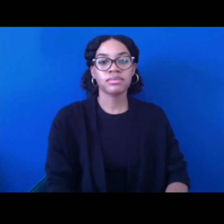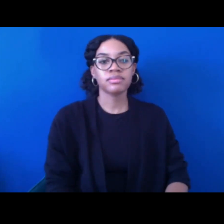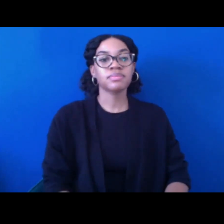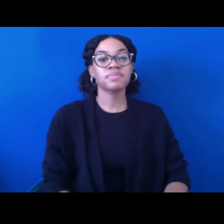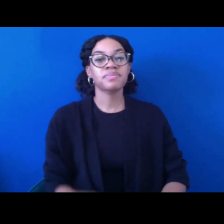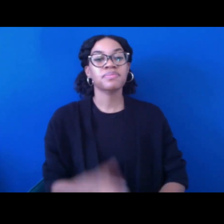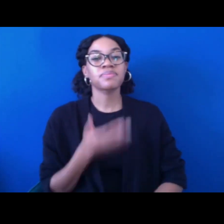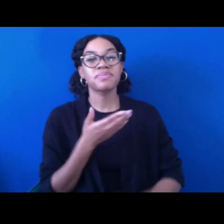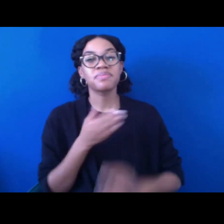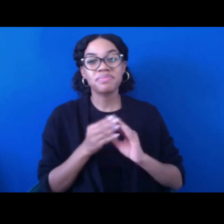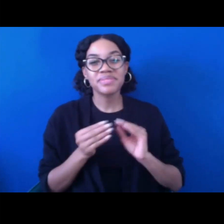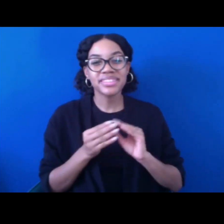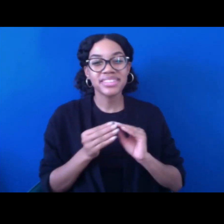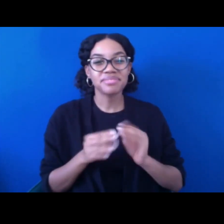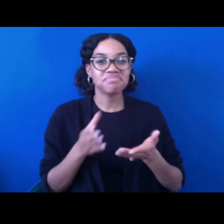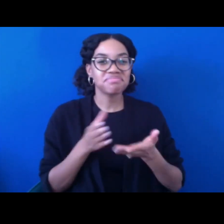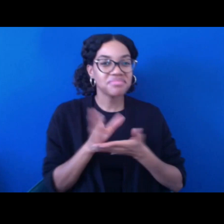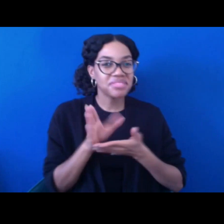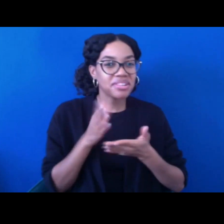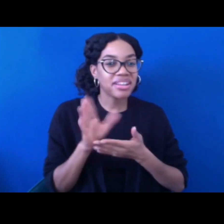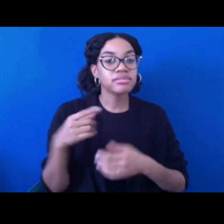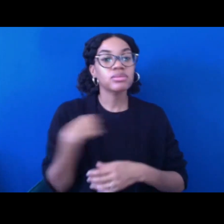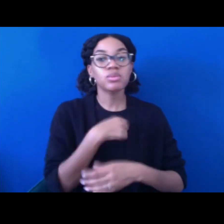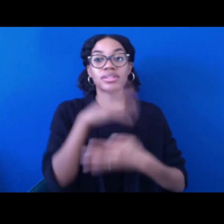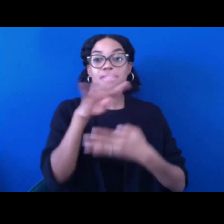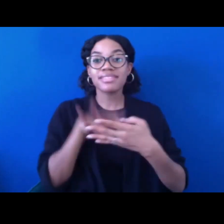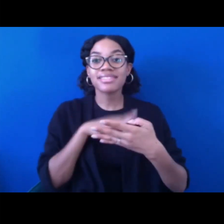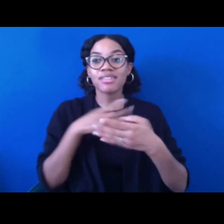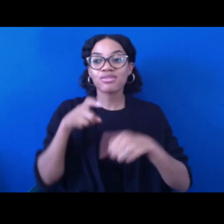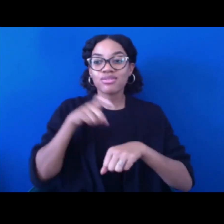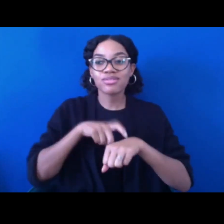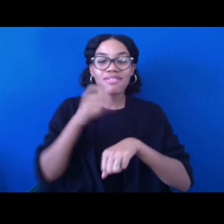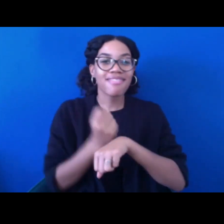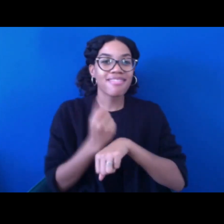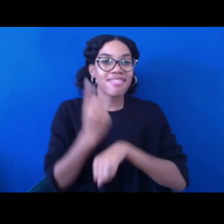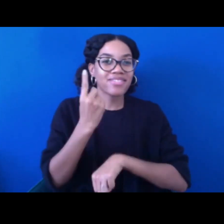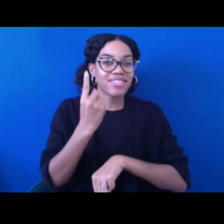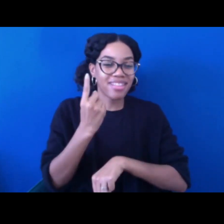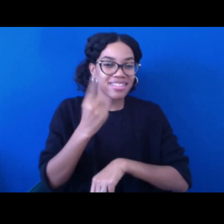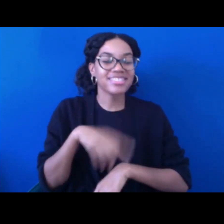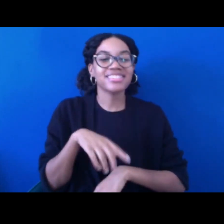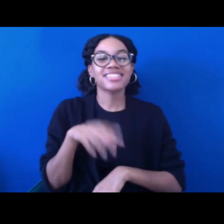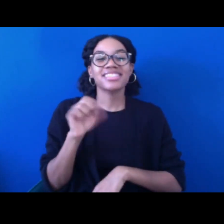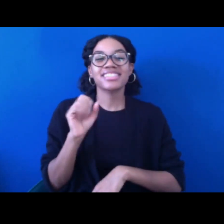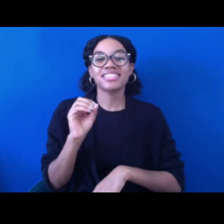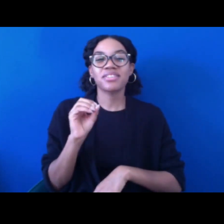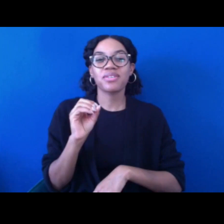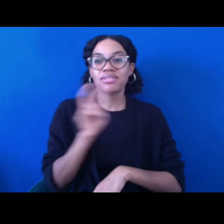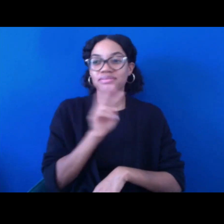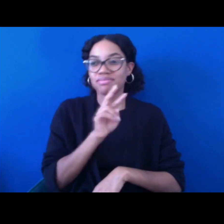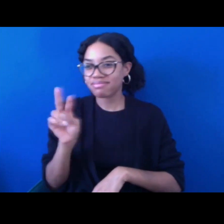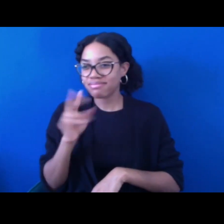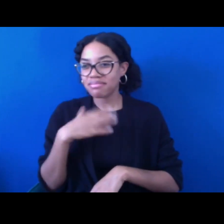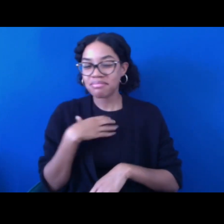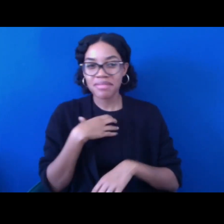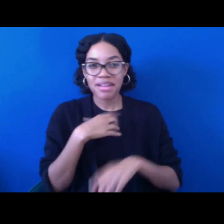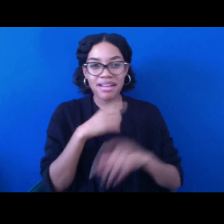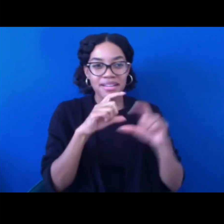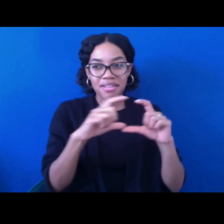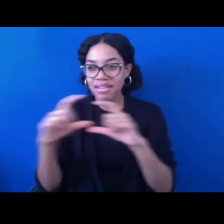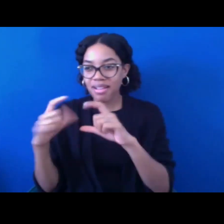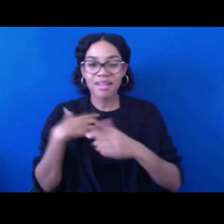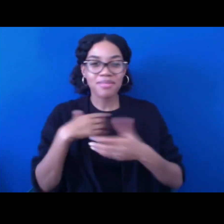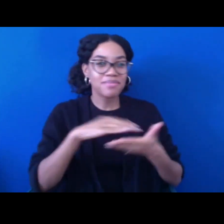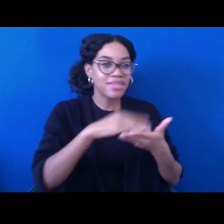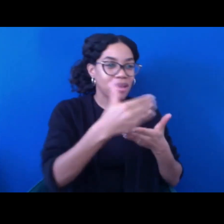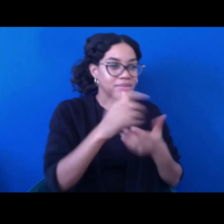All right, we are scheduled to do this at 11 a.m. on the dot, and according to all of my clocks on my laptop, my